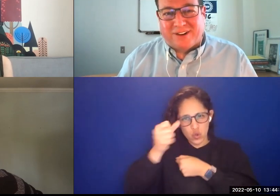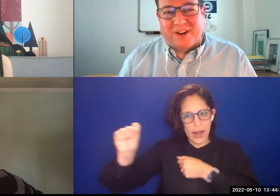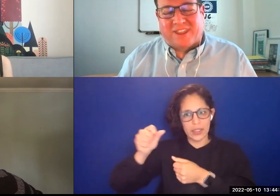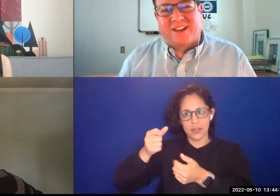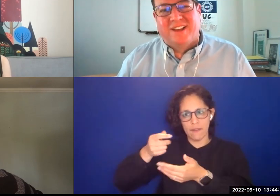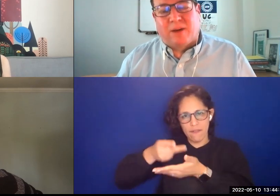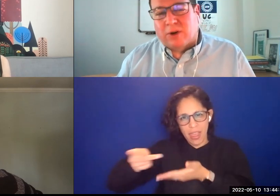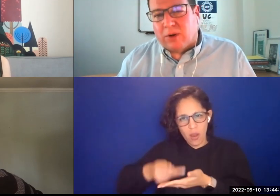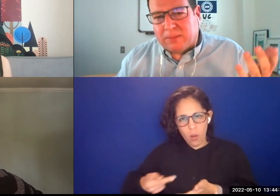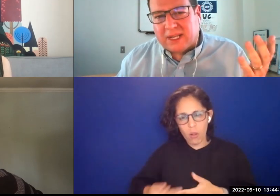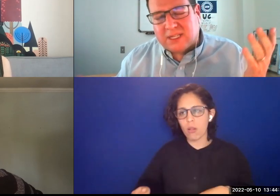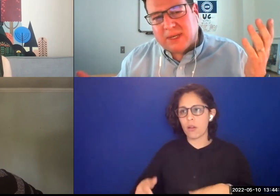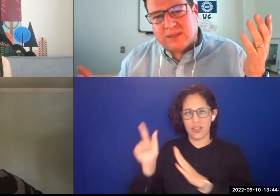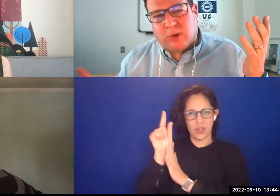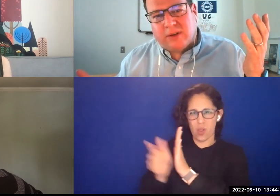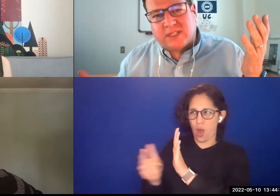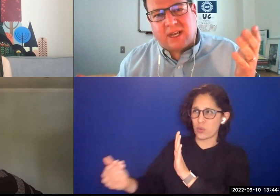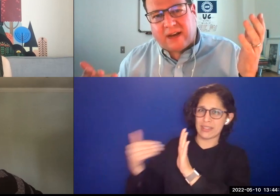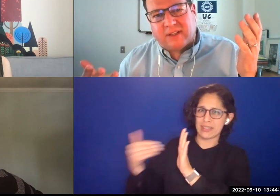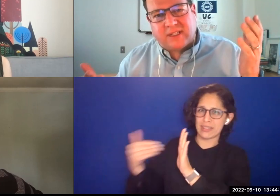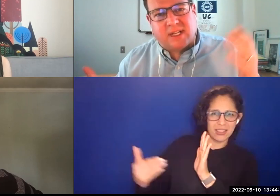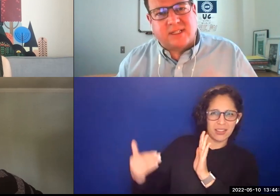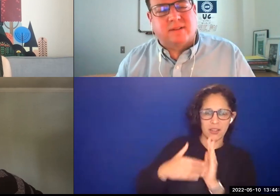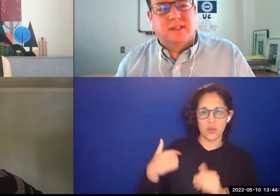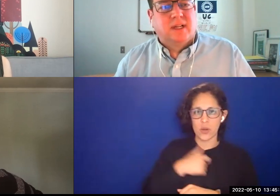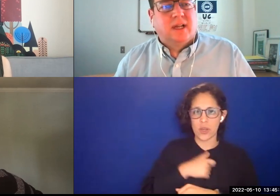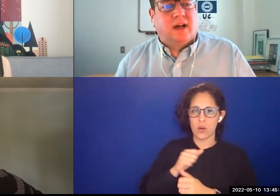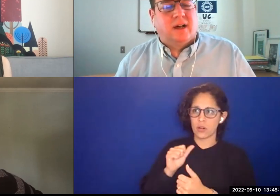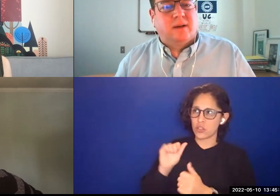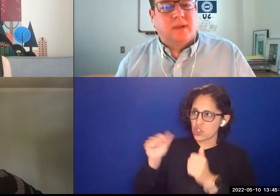to win a darn thing. And we were going up against the biggest employer in the state after the state itself.